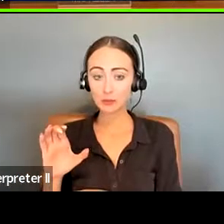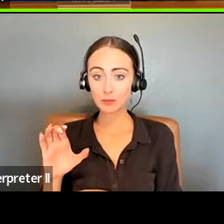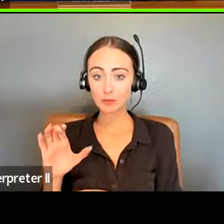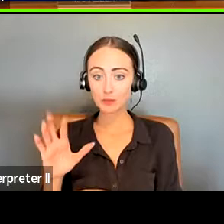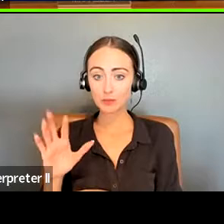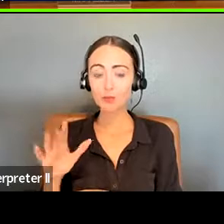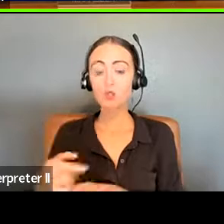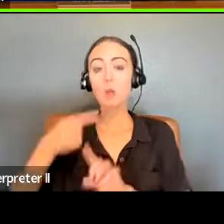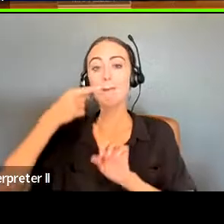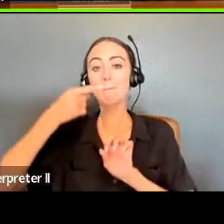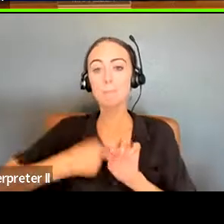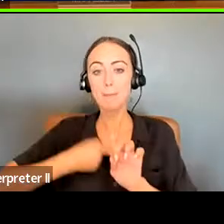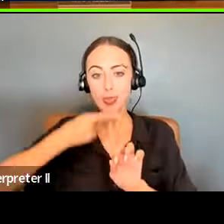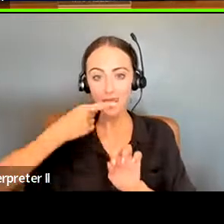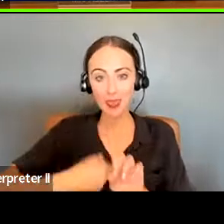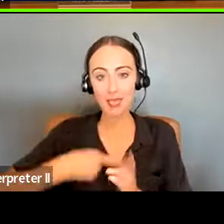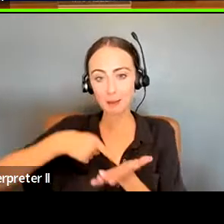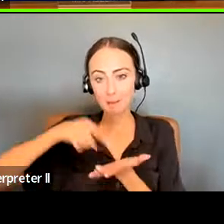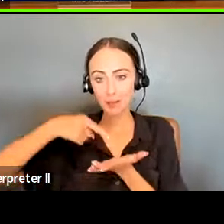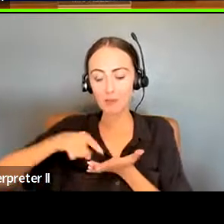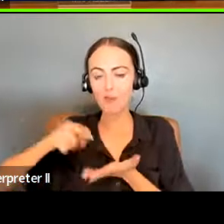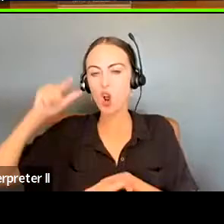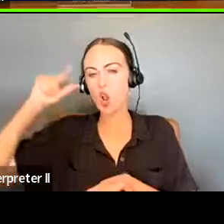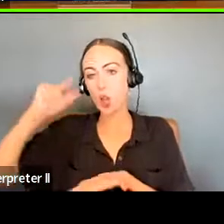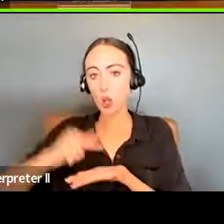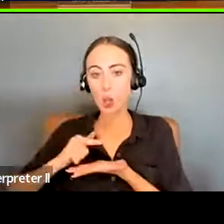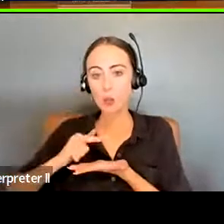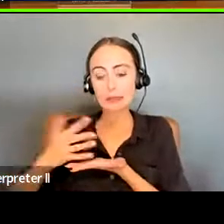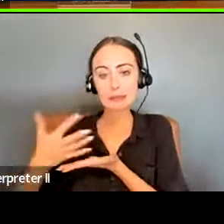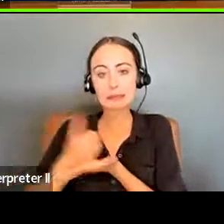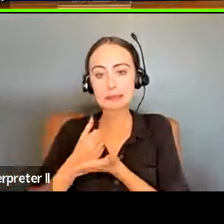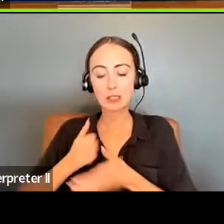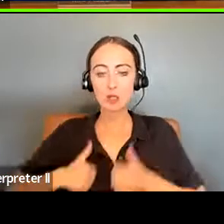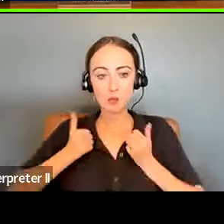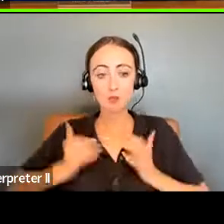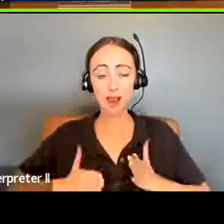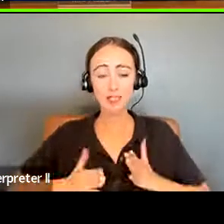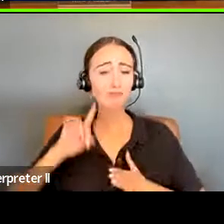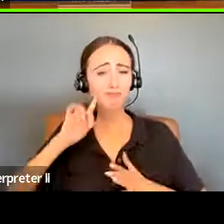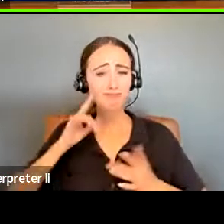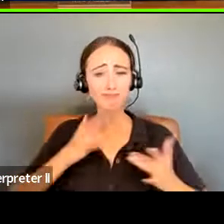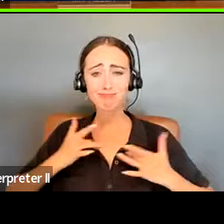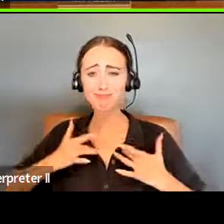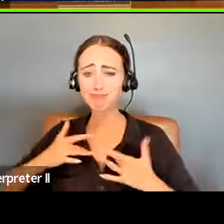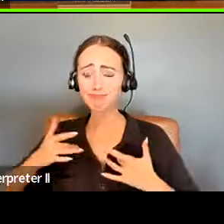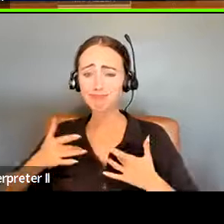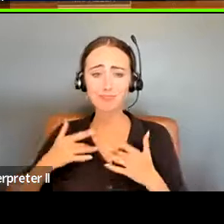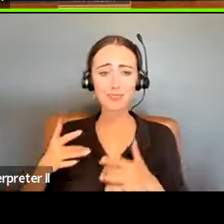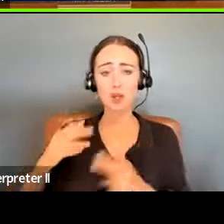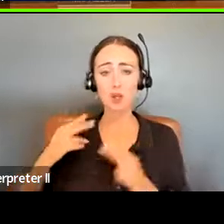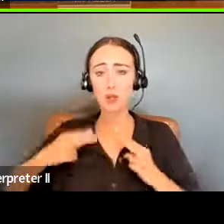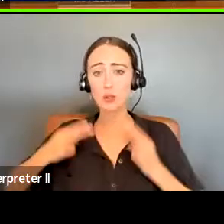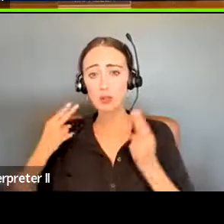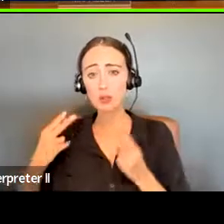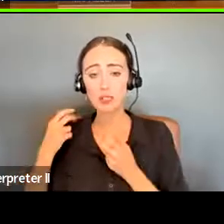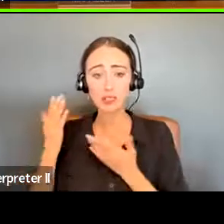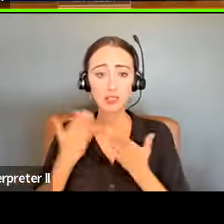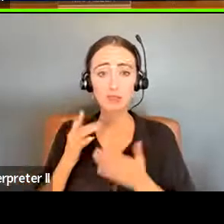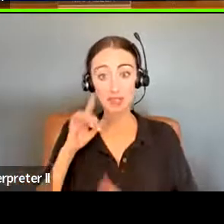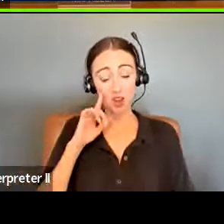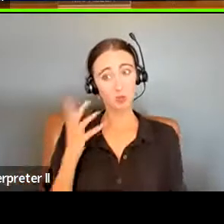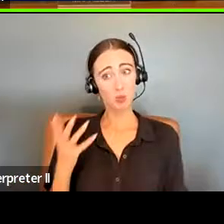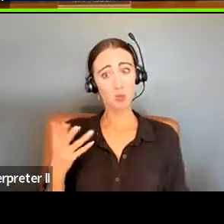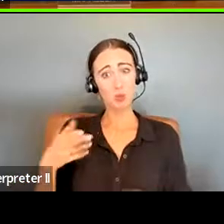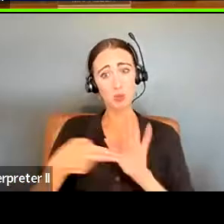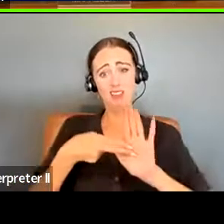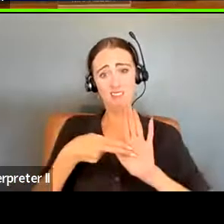into a monthly payment for our lowest income residents. After hearing concerns from the Department of Human Services that a monthly payment might be considered additional